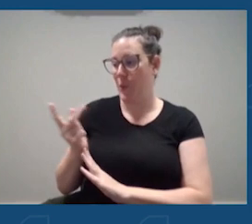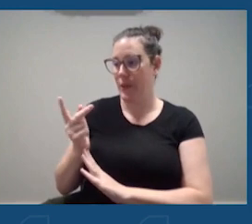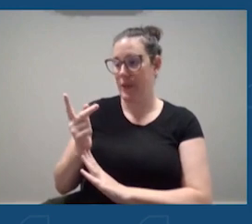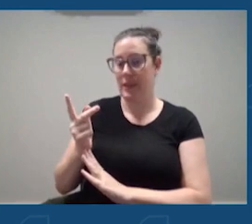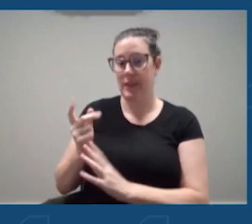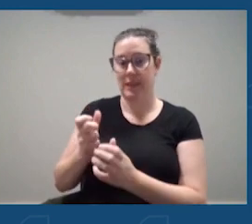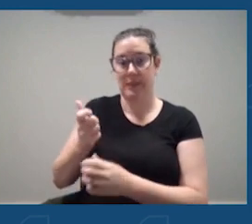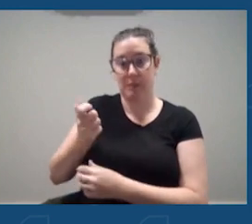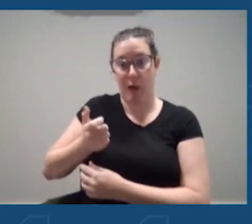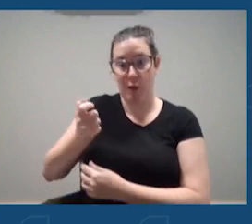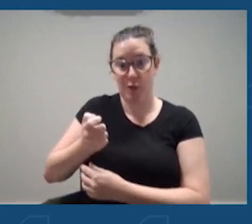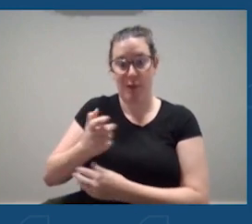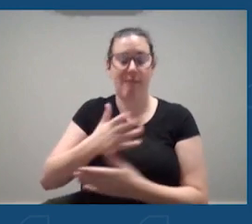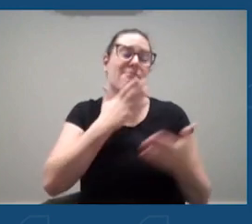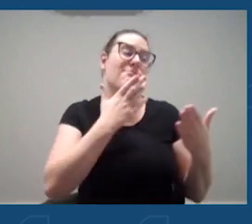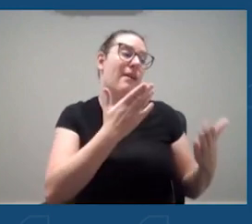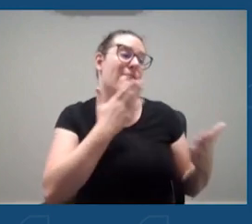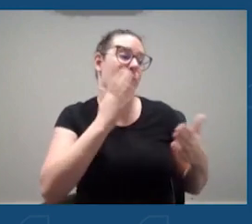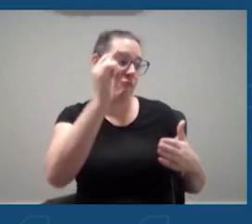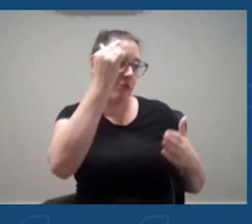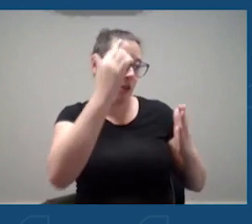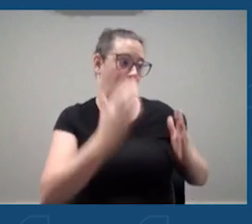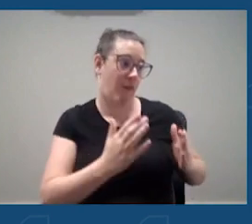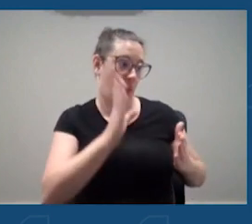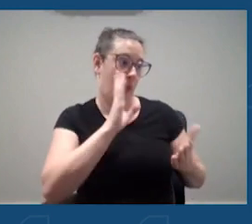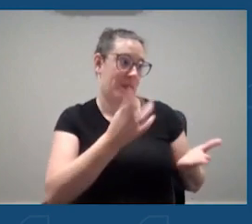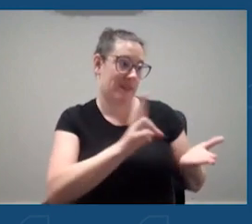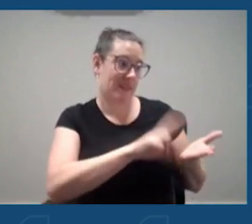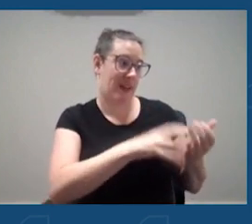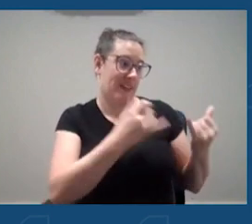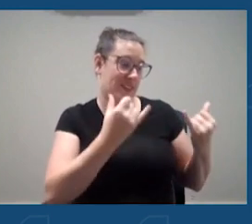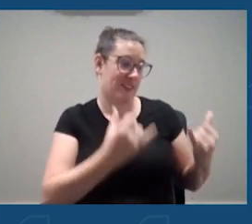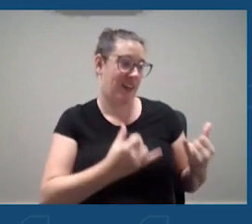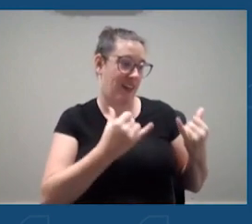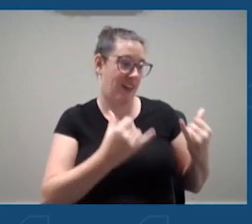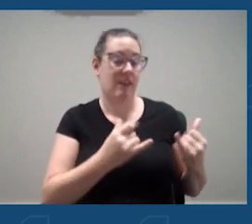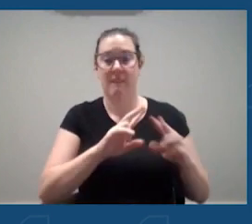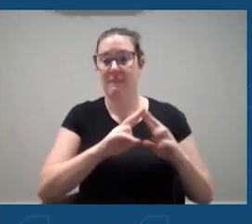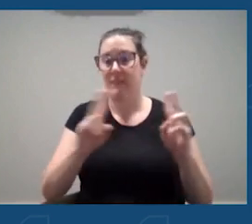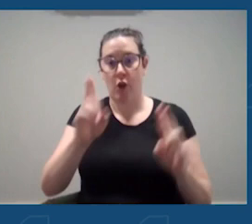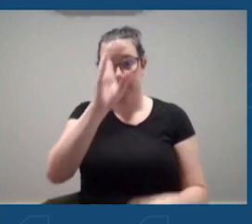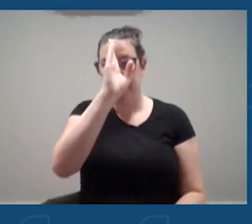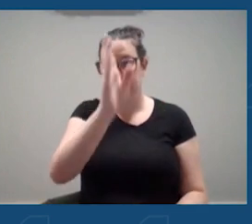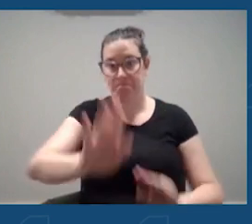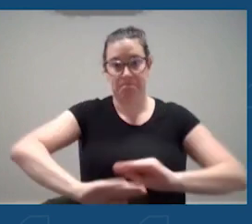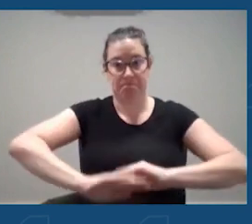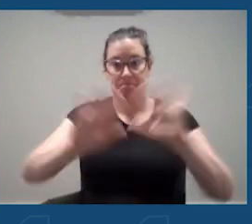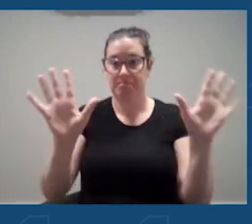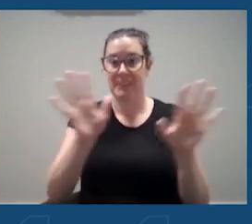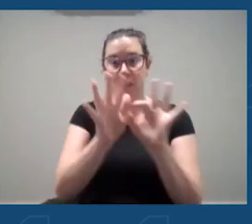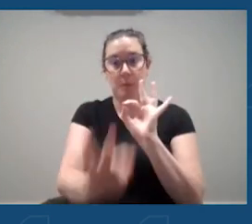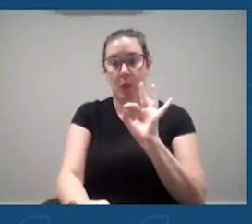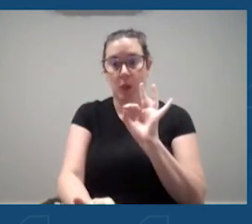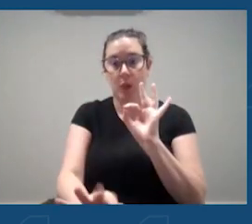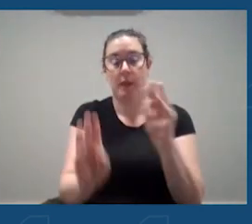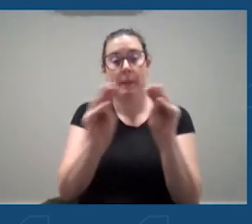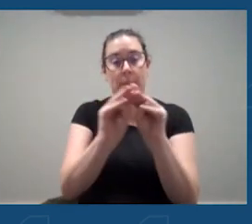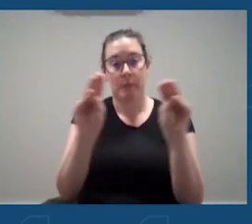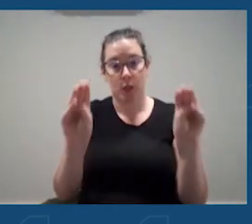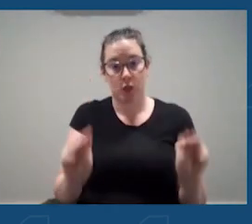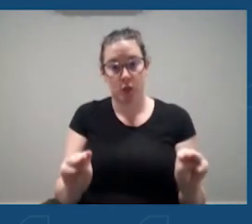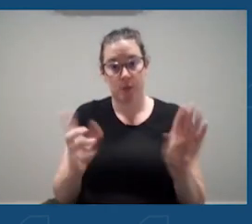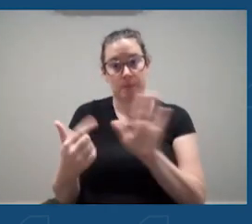are we, that Governor Hochul will be signing into law today, is very straightforward. museums